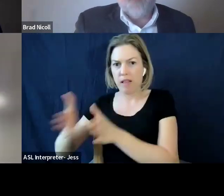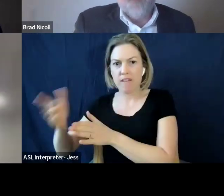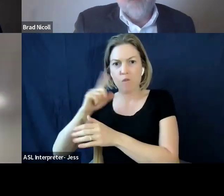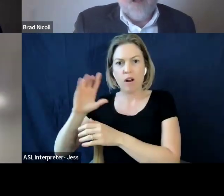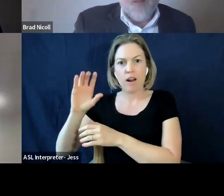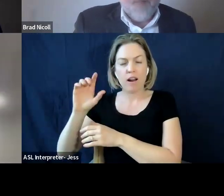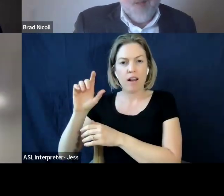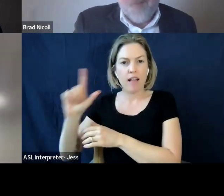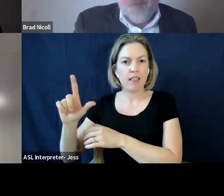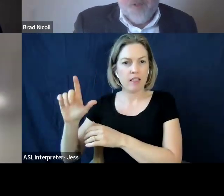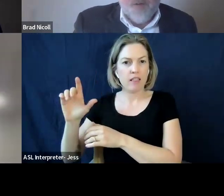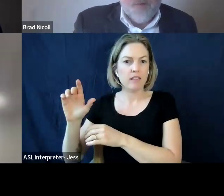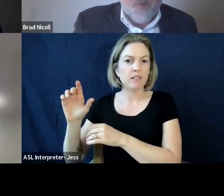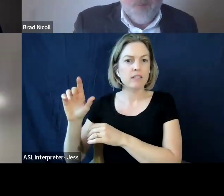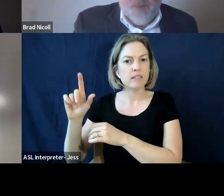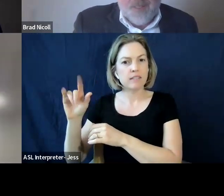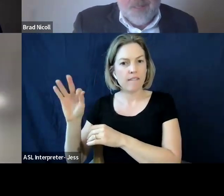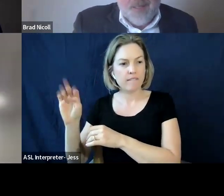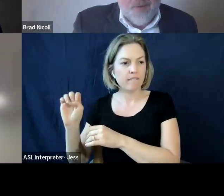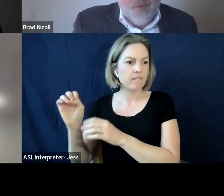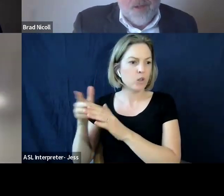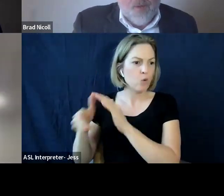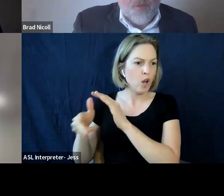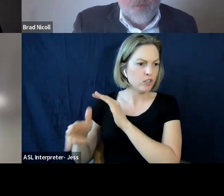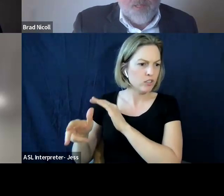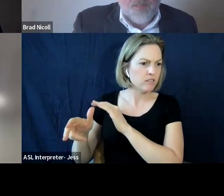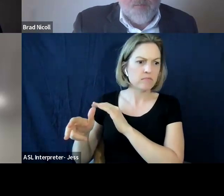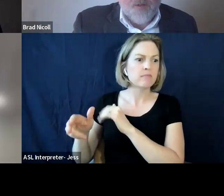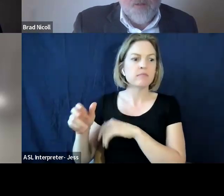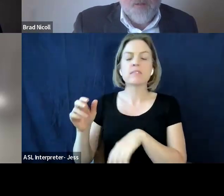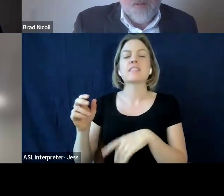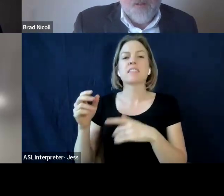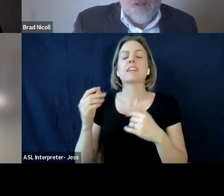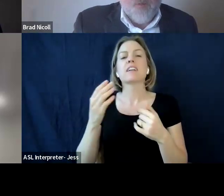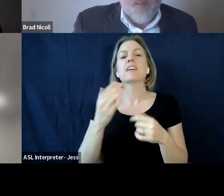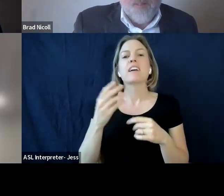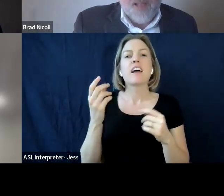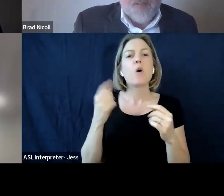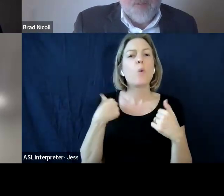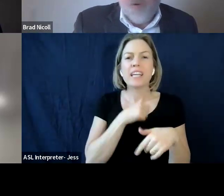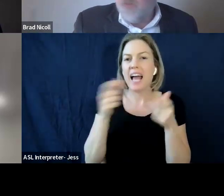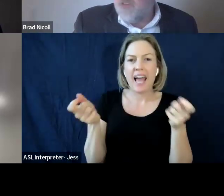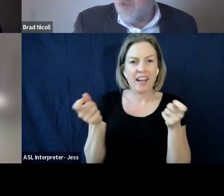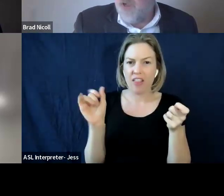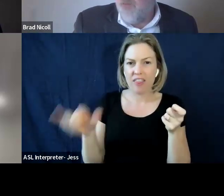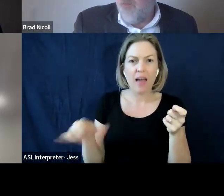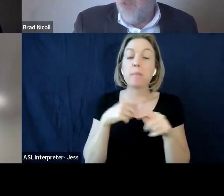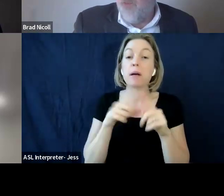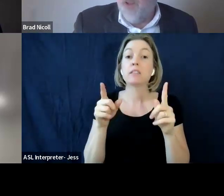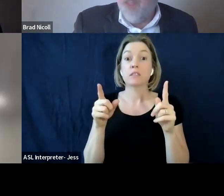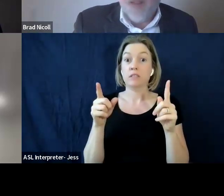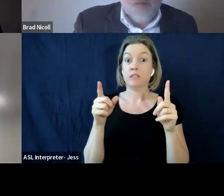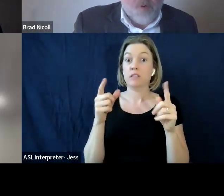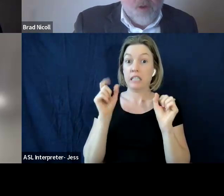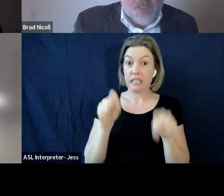garage. I'm not familiar. My department doesn't handle what those plans are, but we could get back to folks with